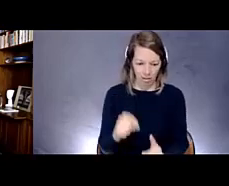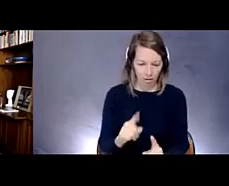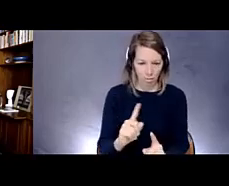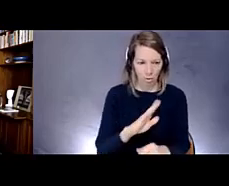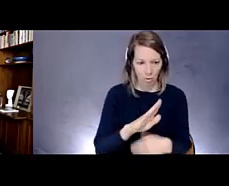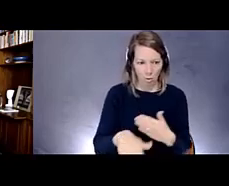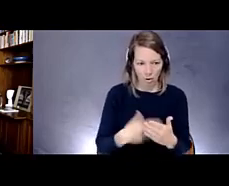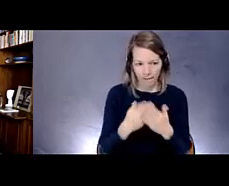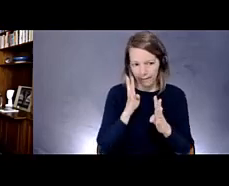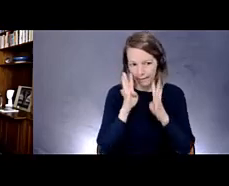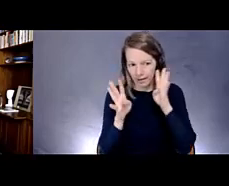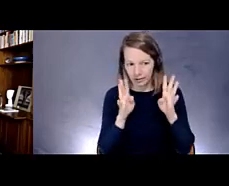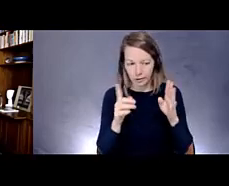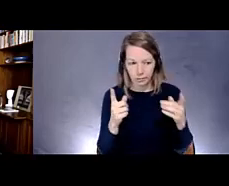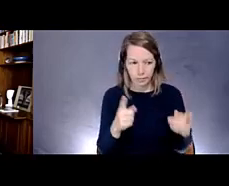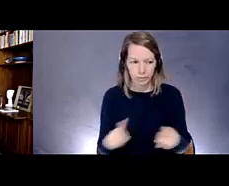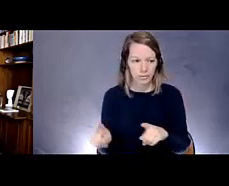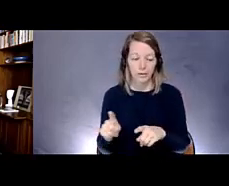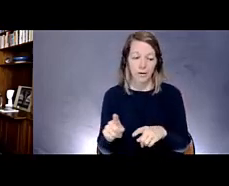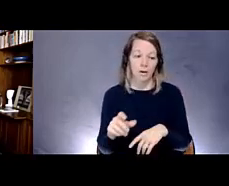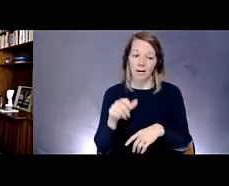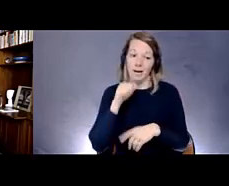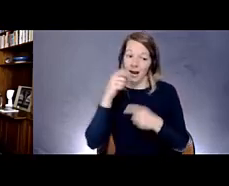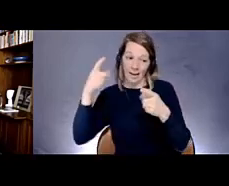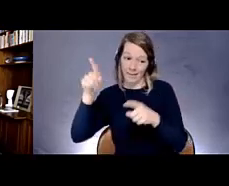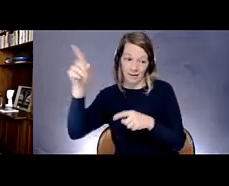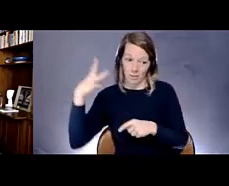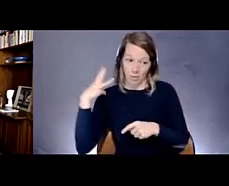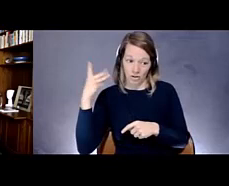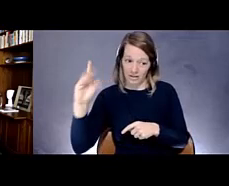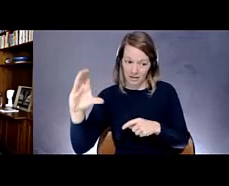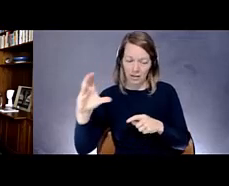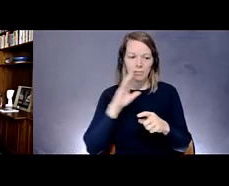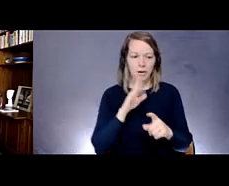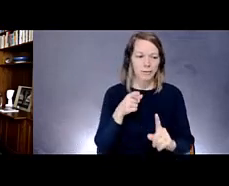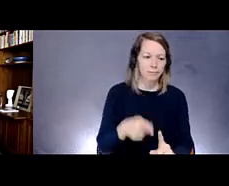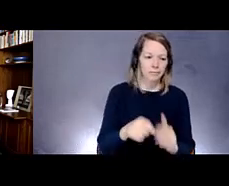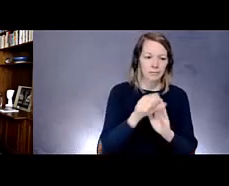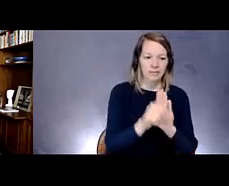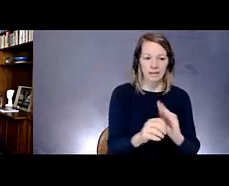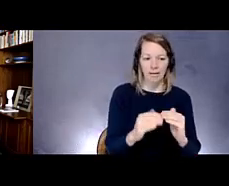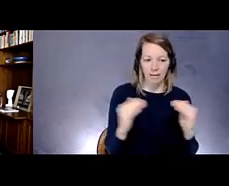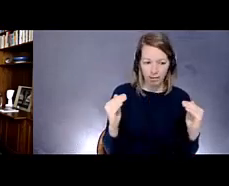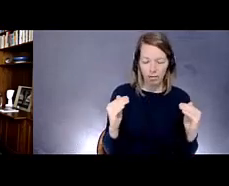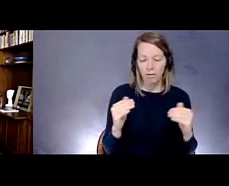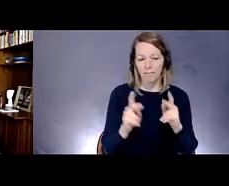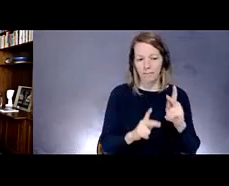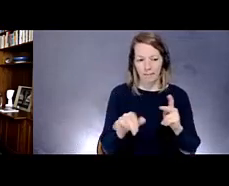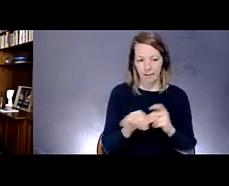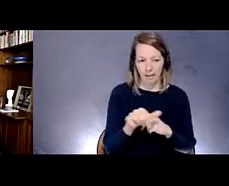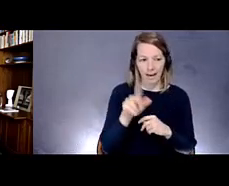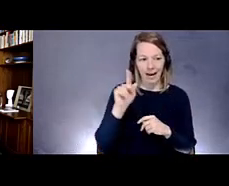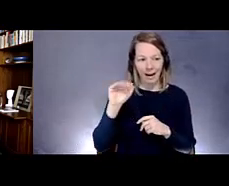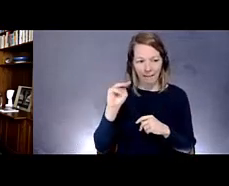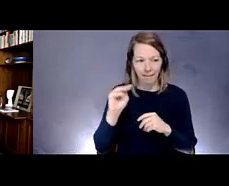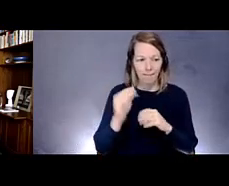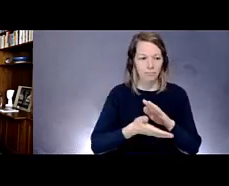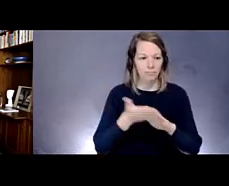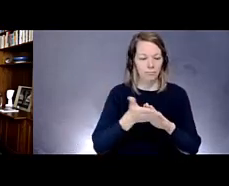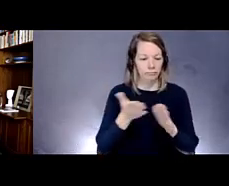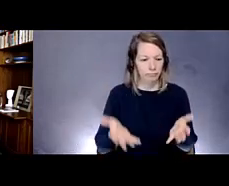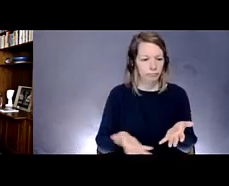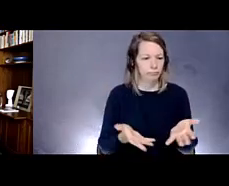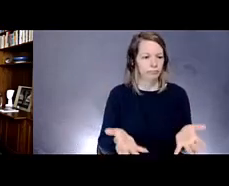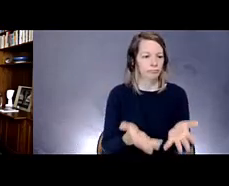of the innovation is occurring. It's not occurring in Washington. It's occurring in places like Colorado, and people like Kim are the ones that are driving